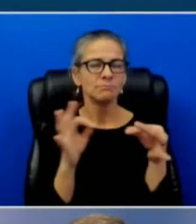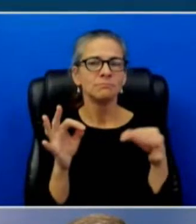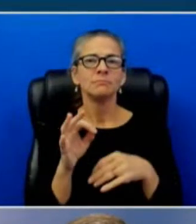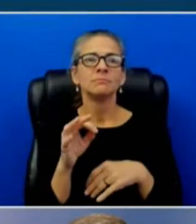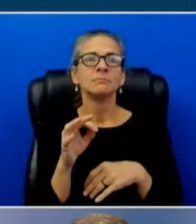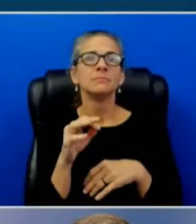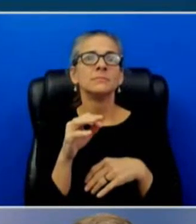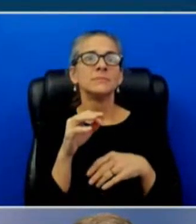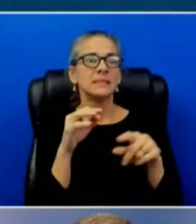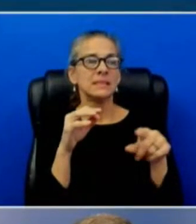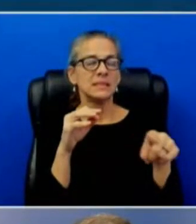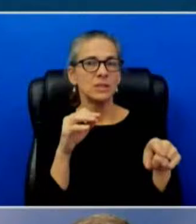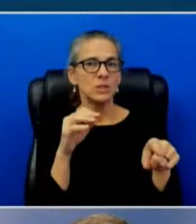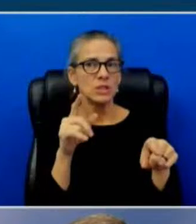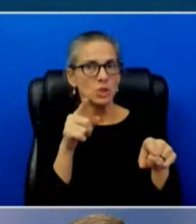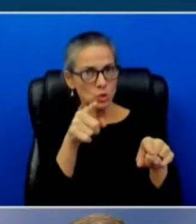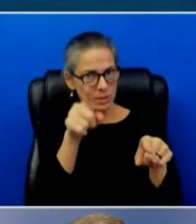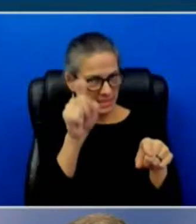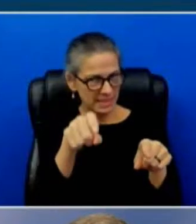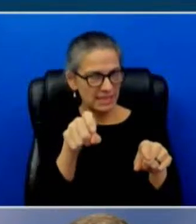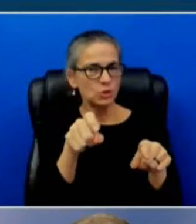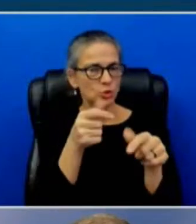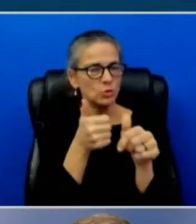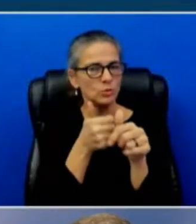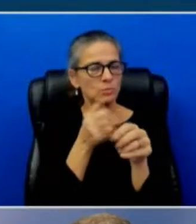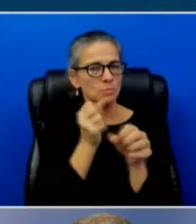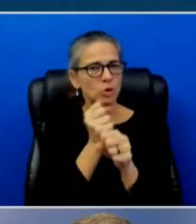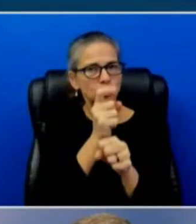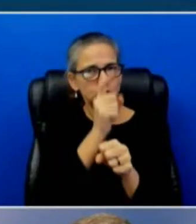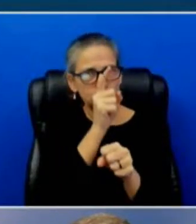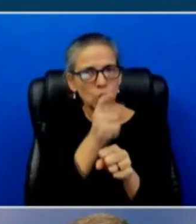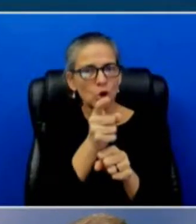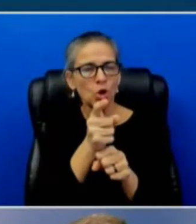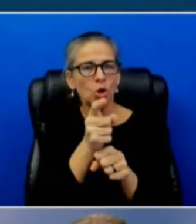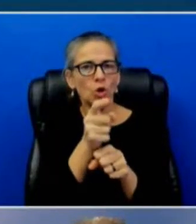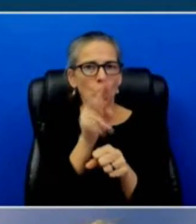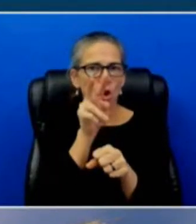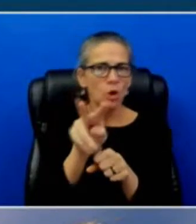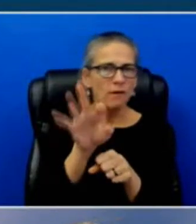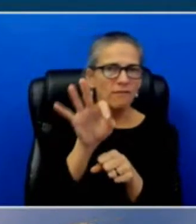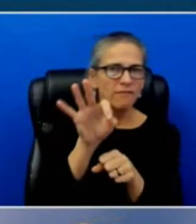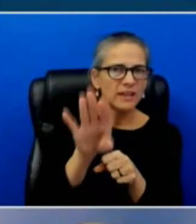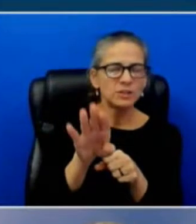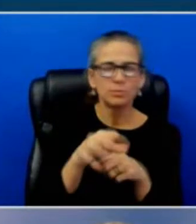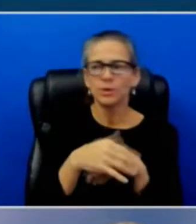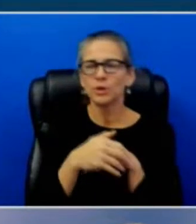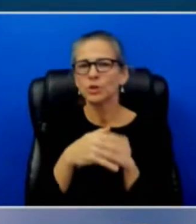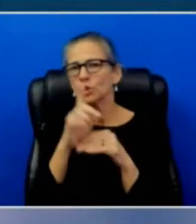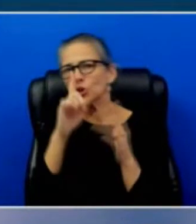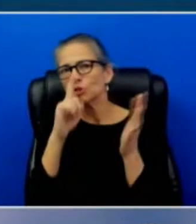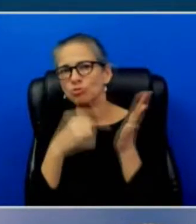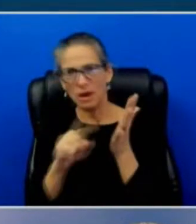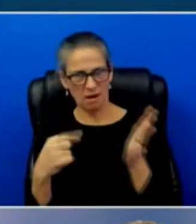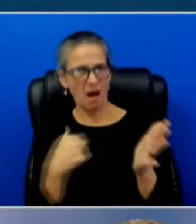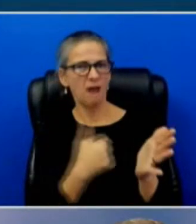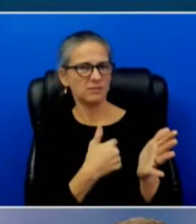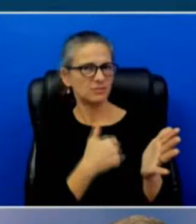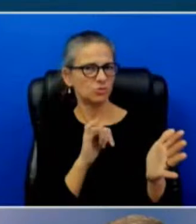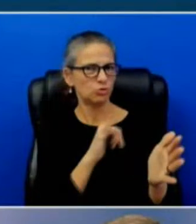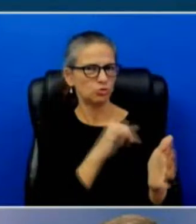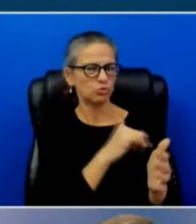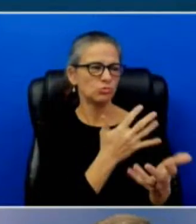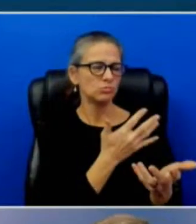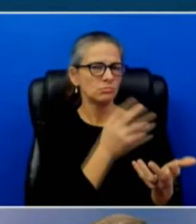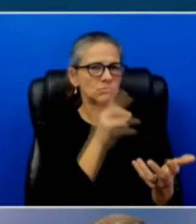them. So you need to be following those local Facebook pages. You could check in with us.